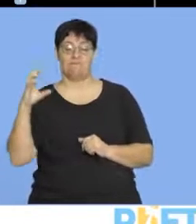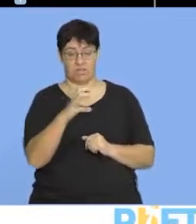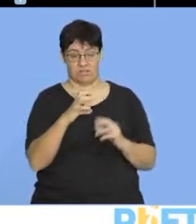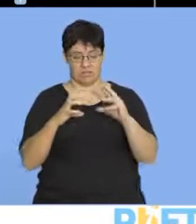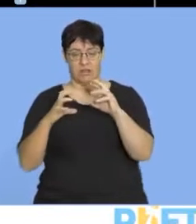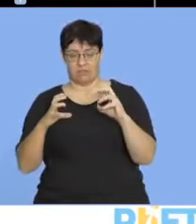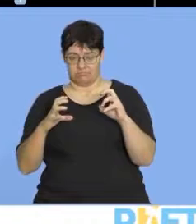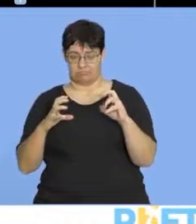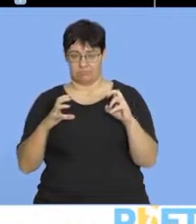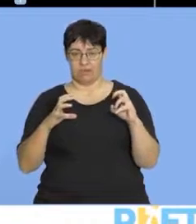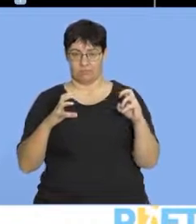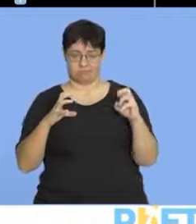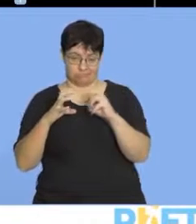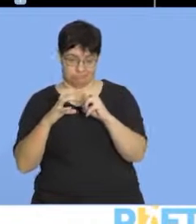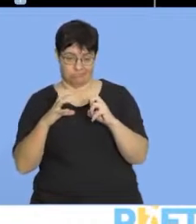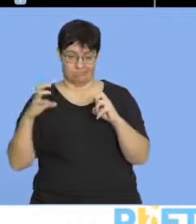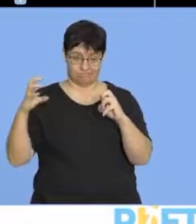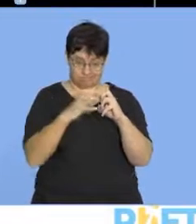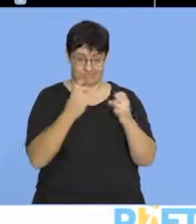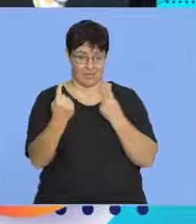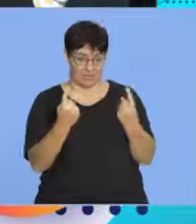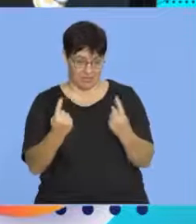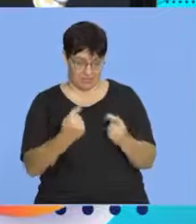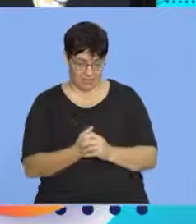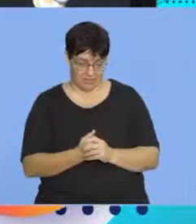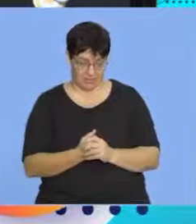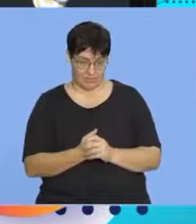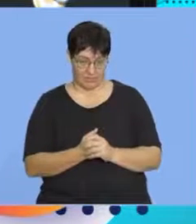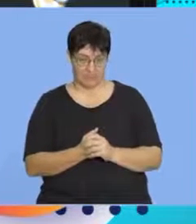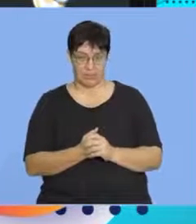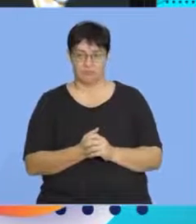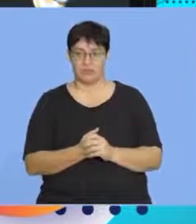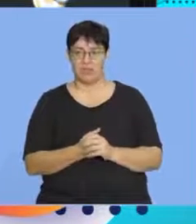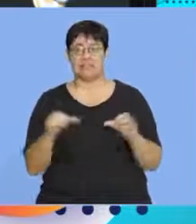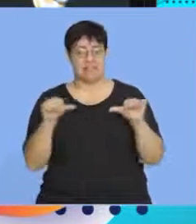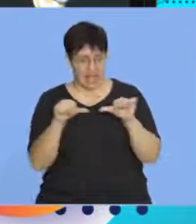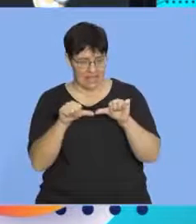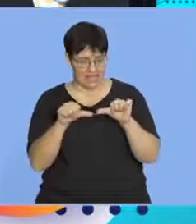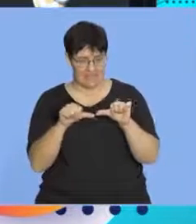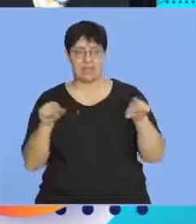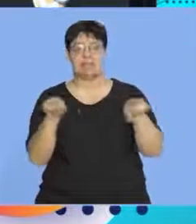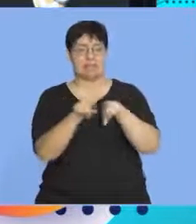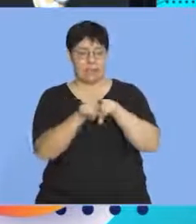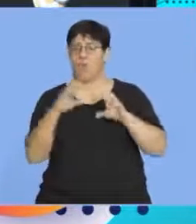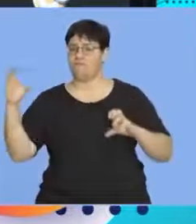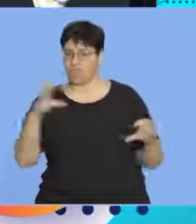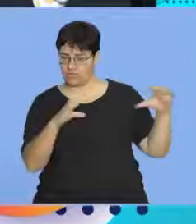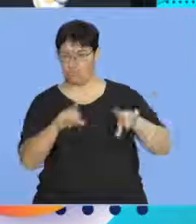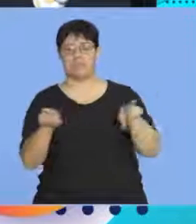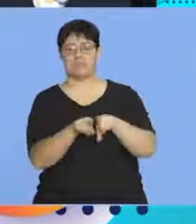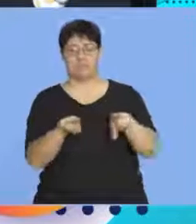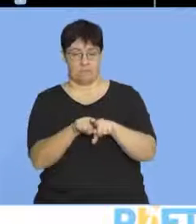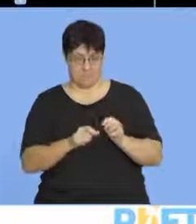see Earth and the sun attracted to each other. The size of the arrows are the same because it's the same force of